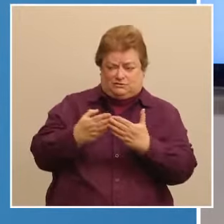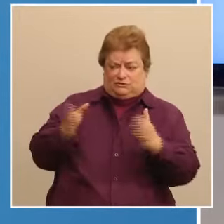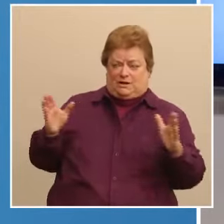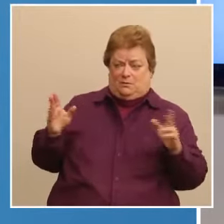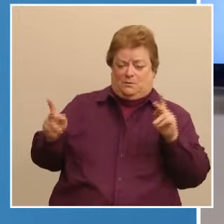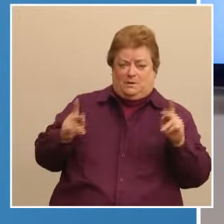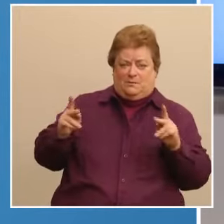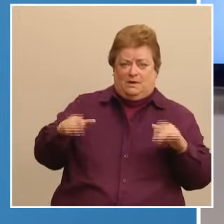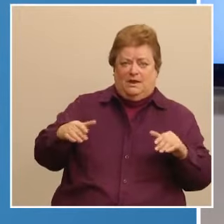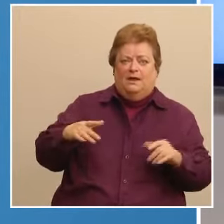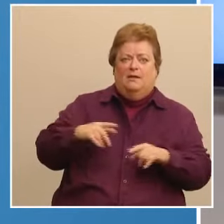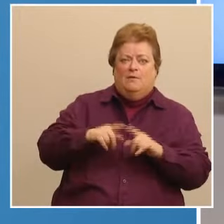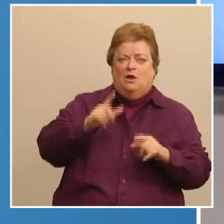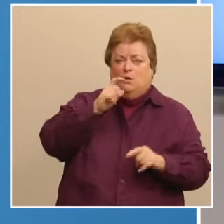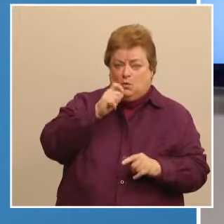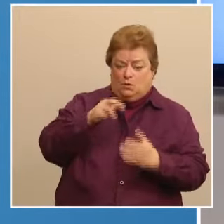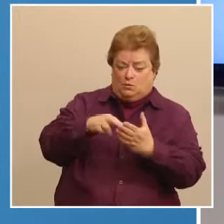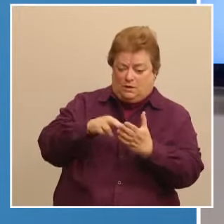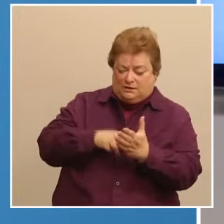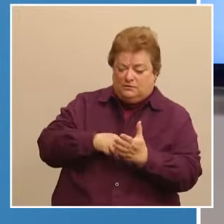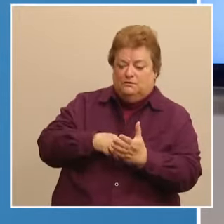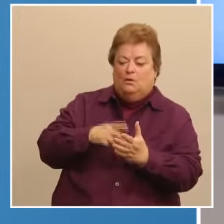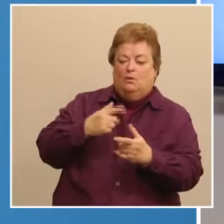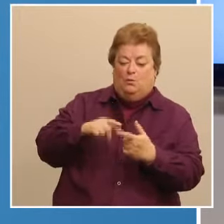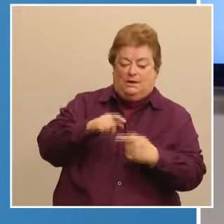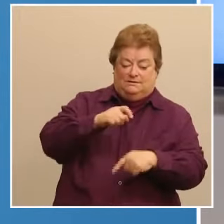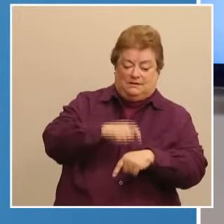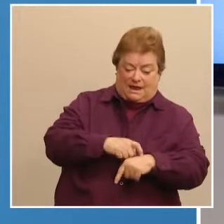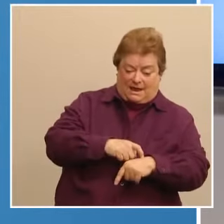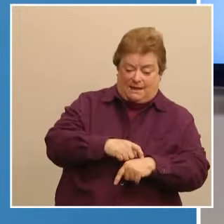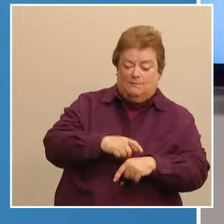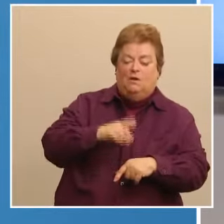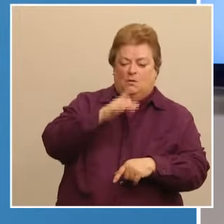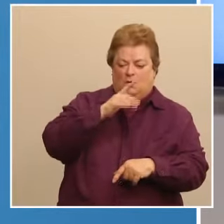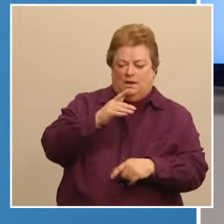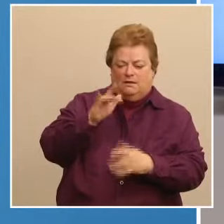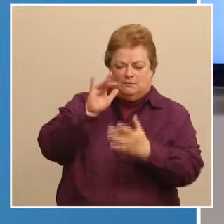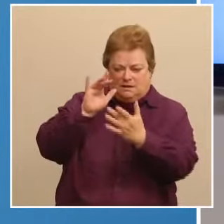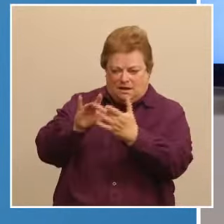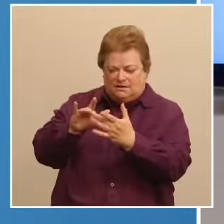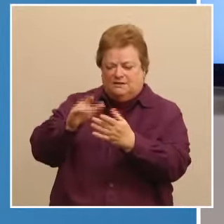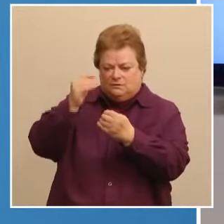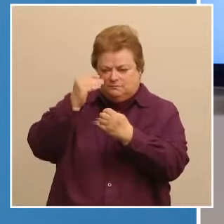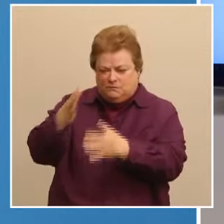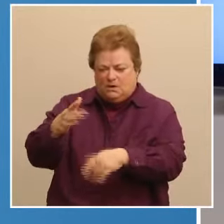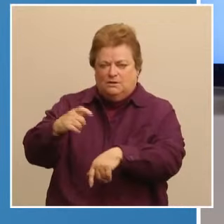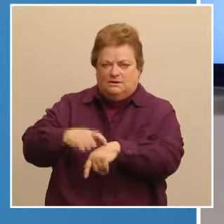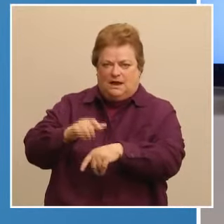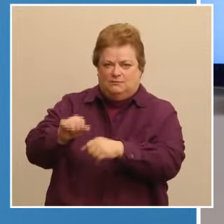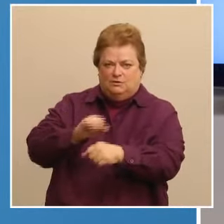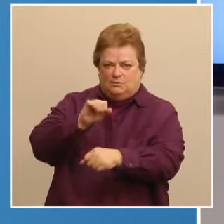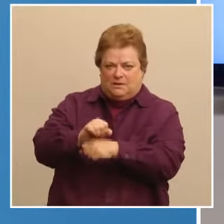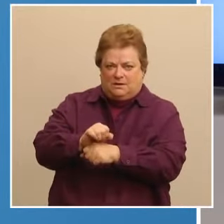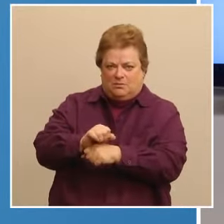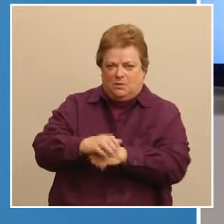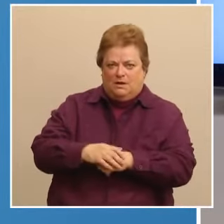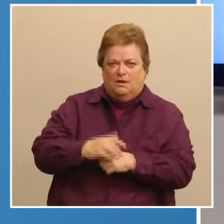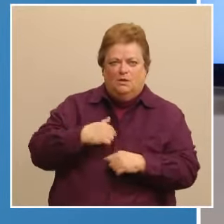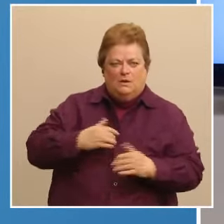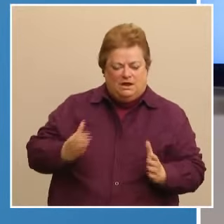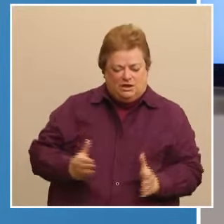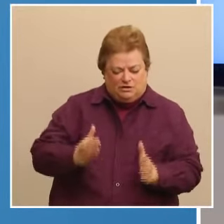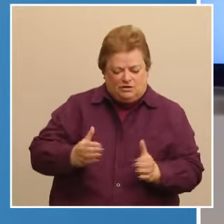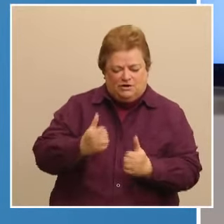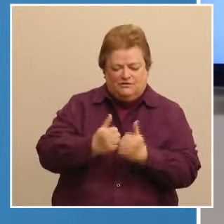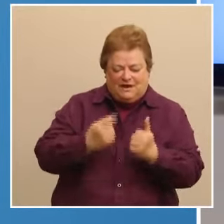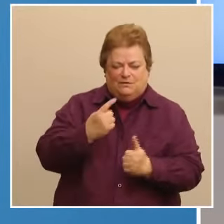those who are registered will be contacted to schedule an appointment to get vaccinated. We encourage everyone to receive vaccine as soon as